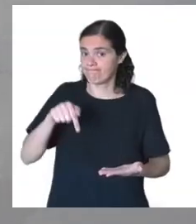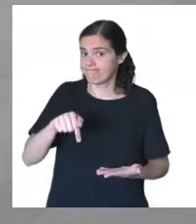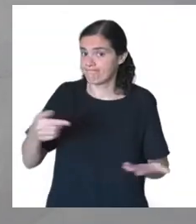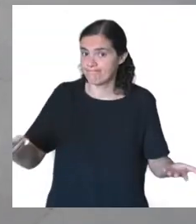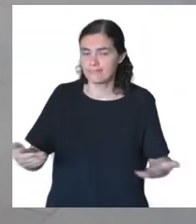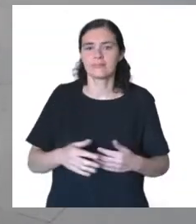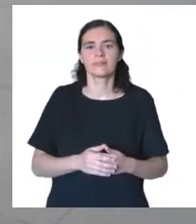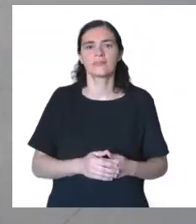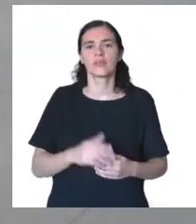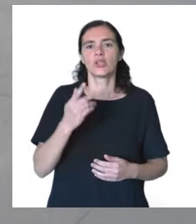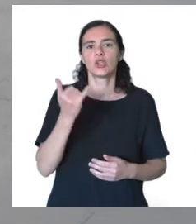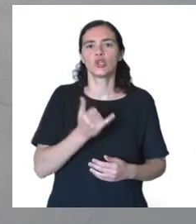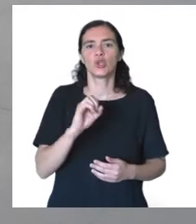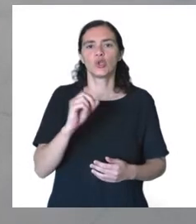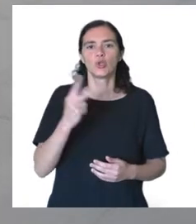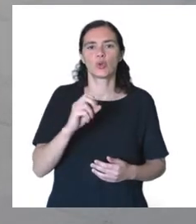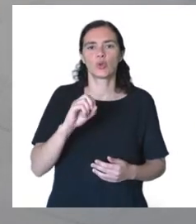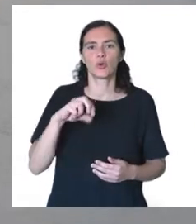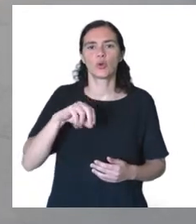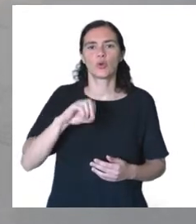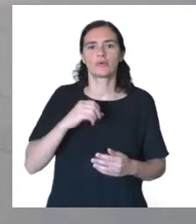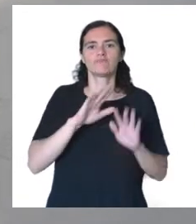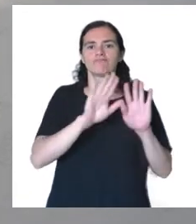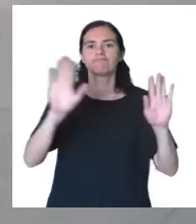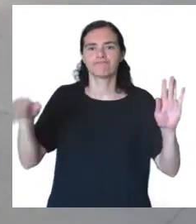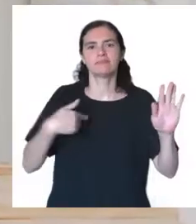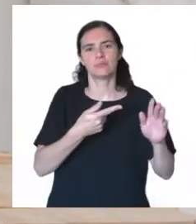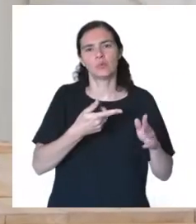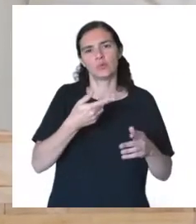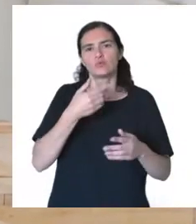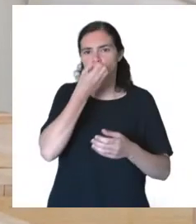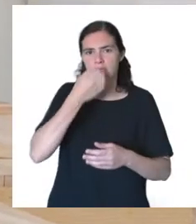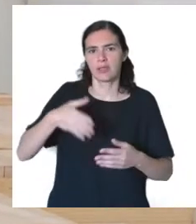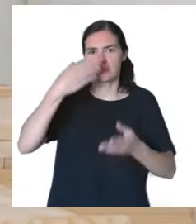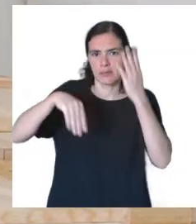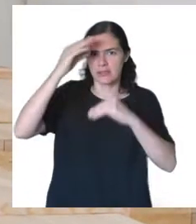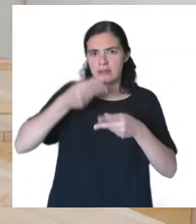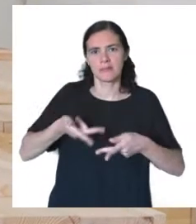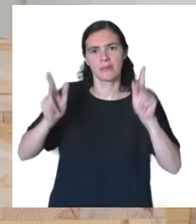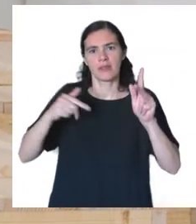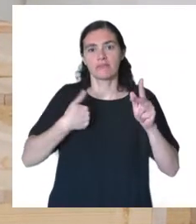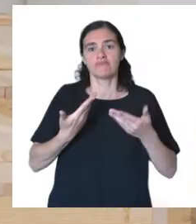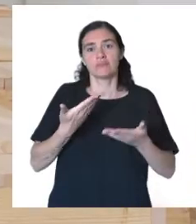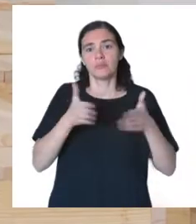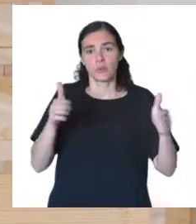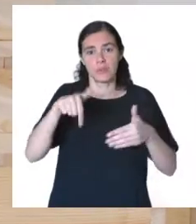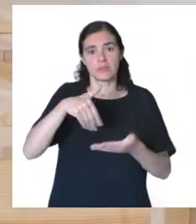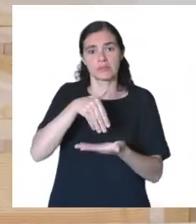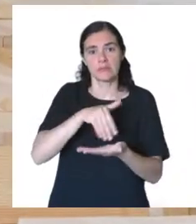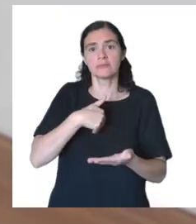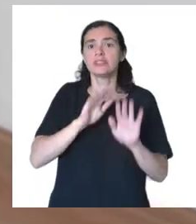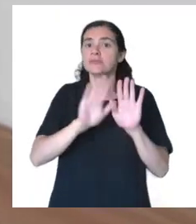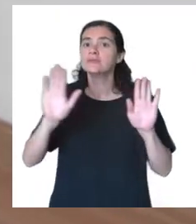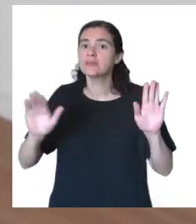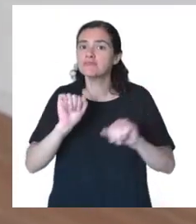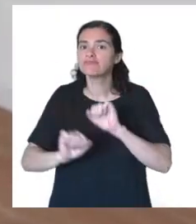So we are here in the Yoko Ono exhibition, a learning garden of freedom that we just opened at Serralves.